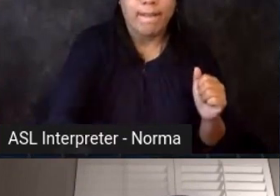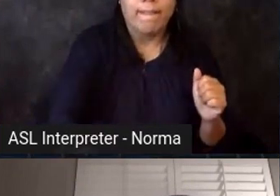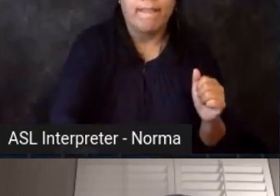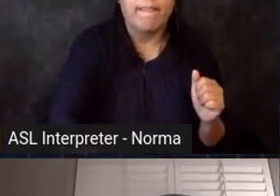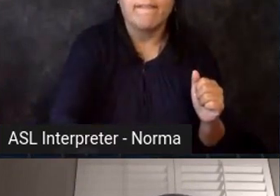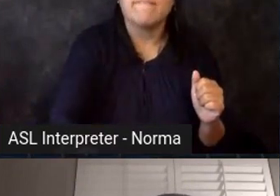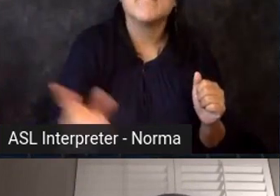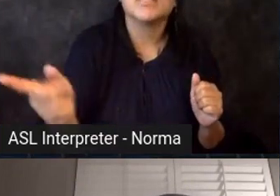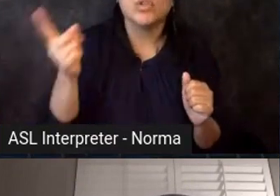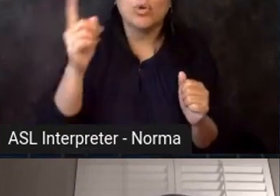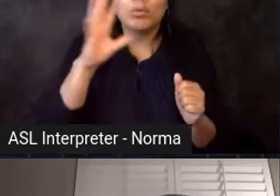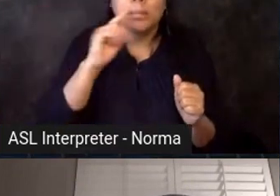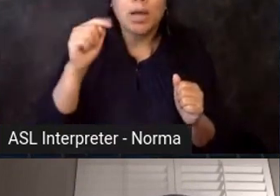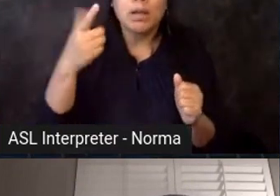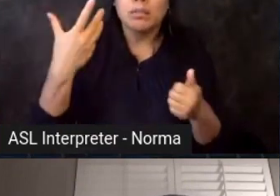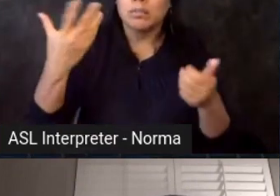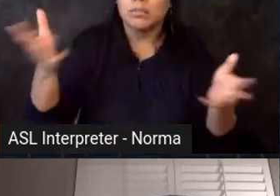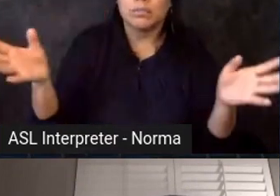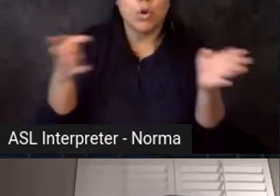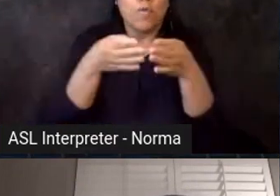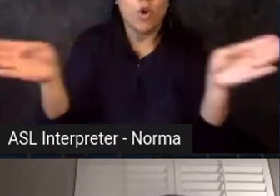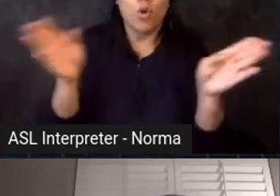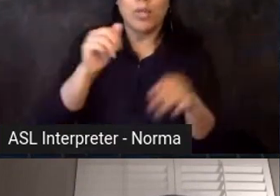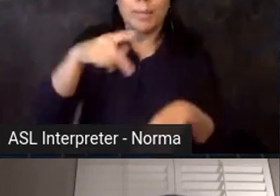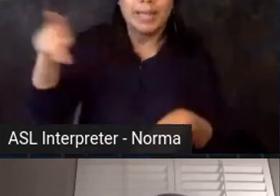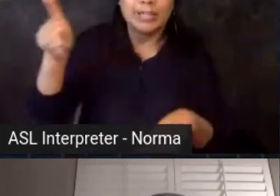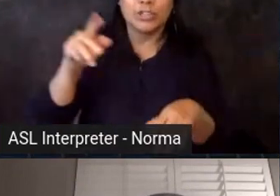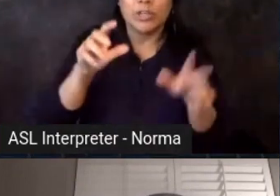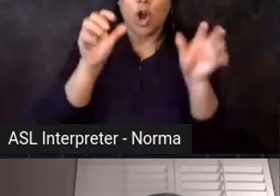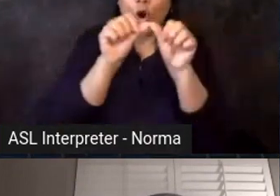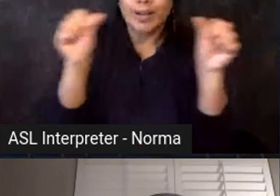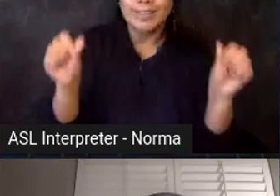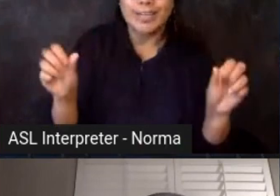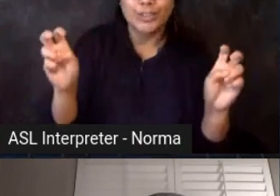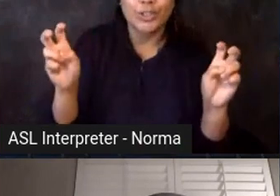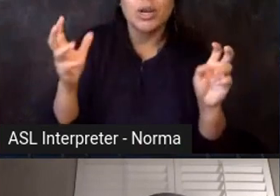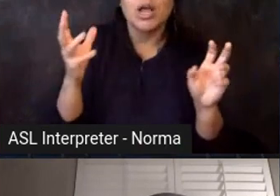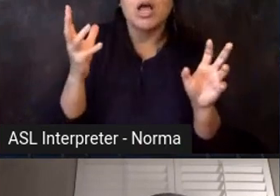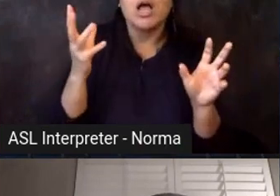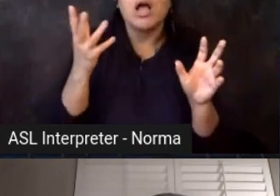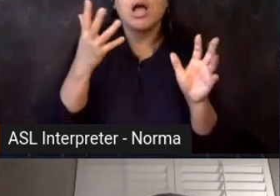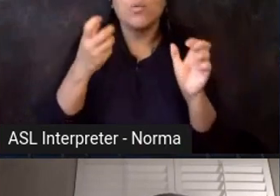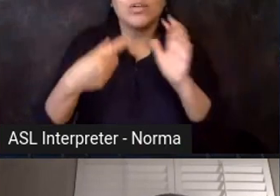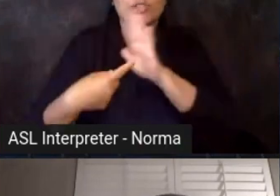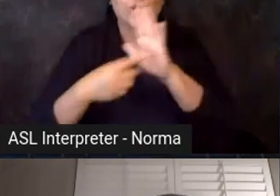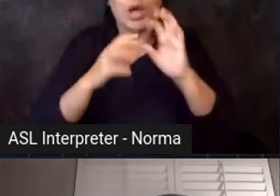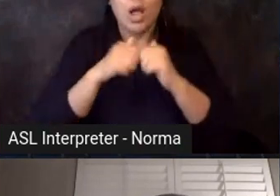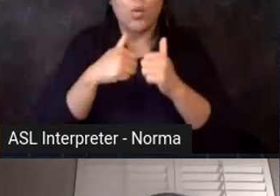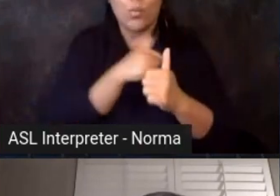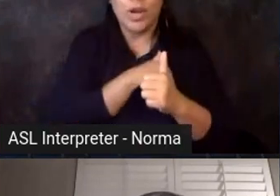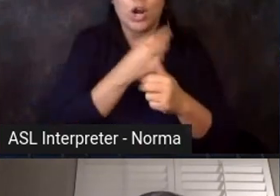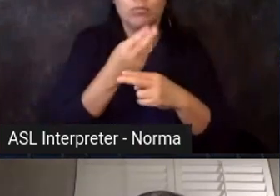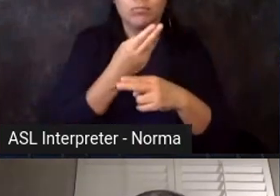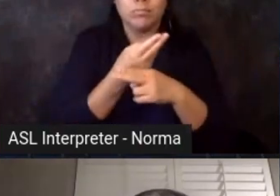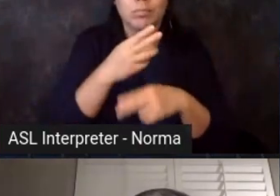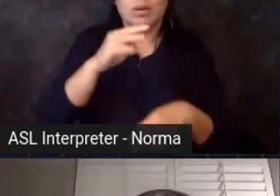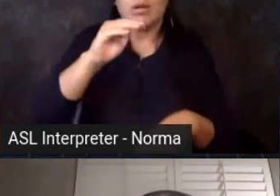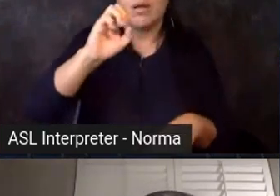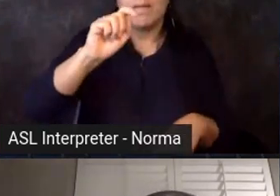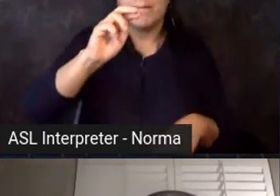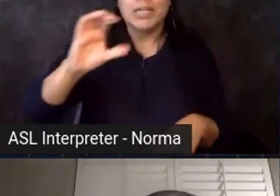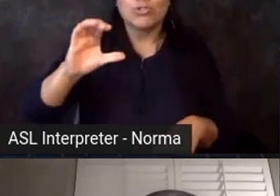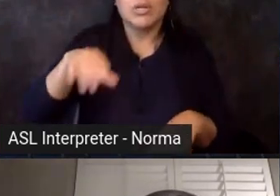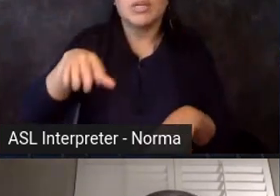architecture, I want to show a bit about how we're ingesting metric and log data into container insights. So what container insights